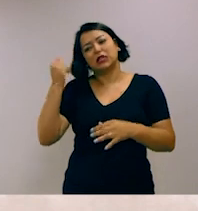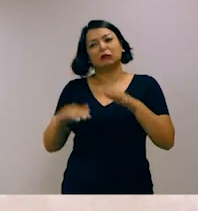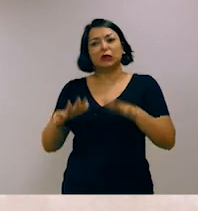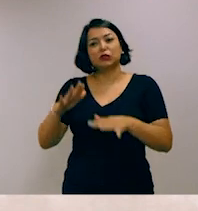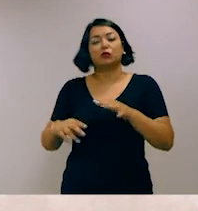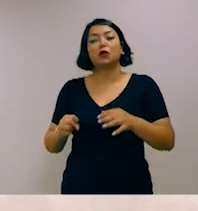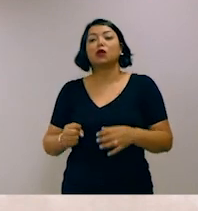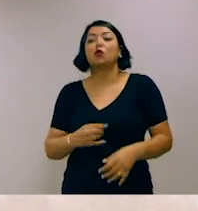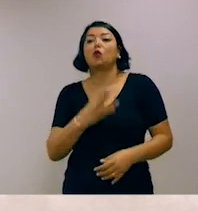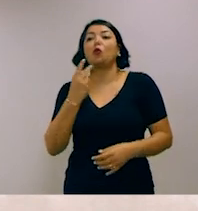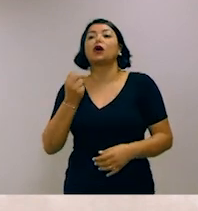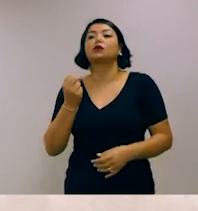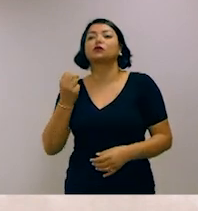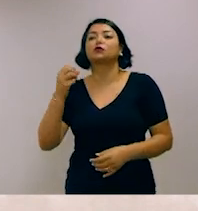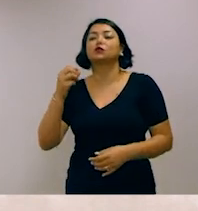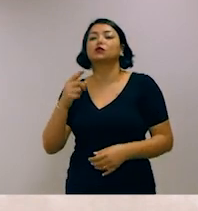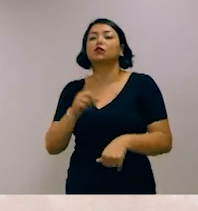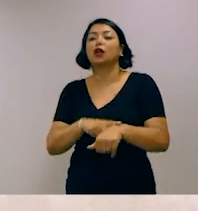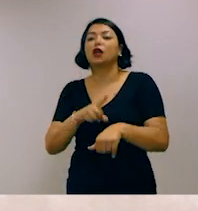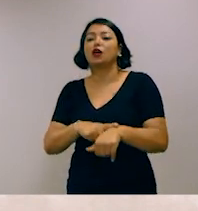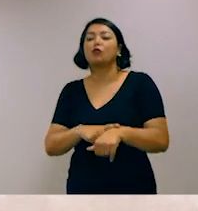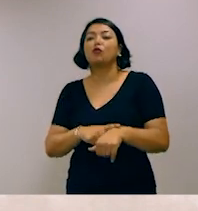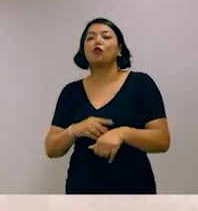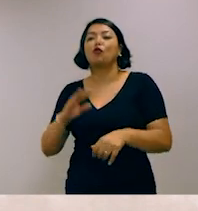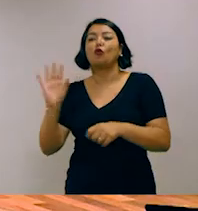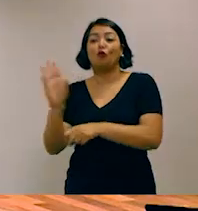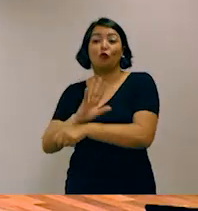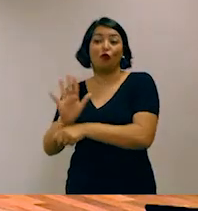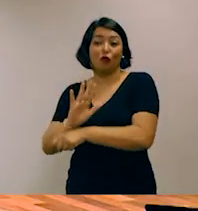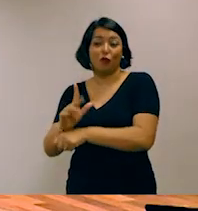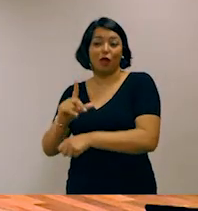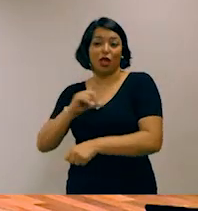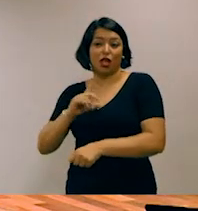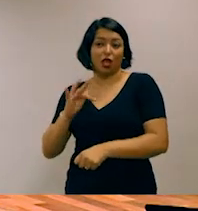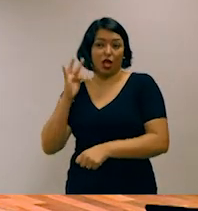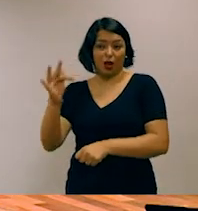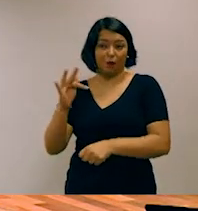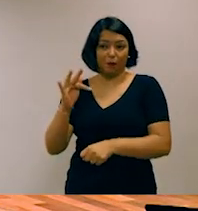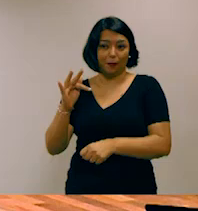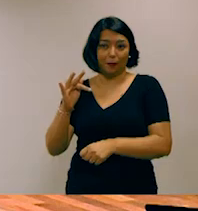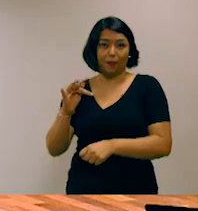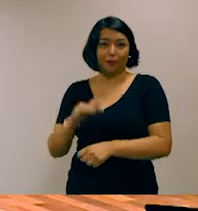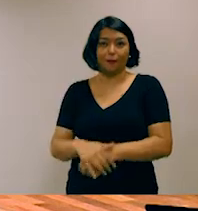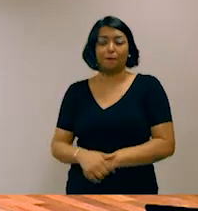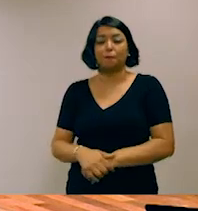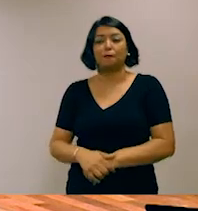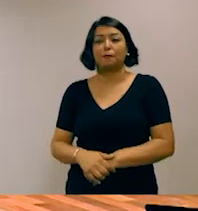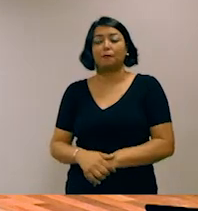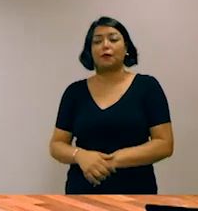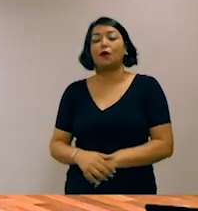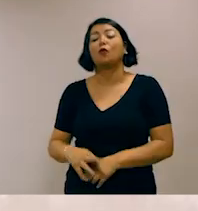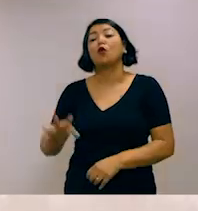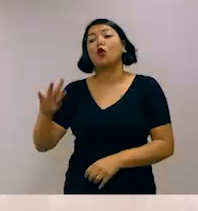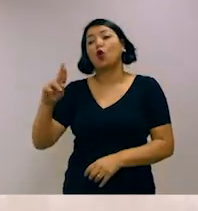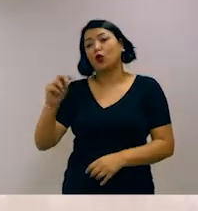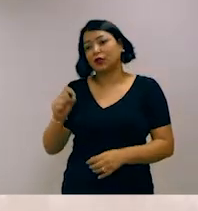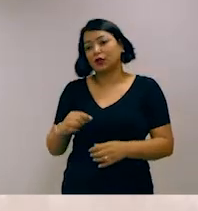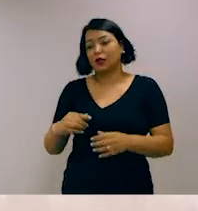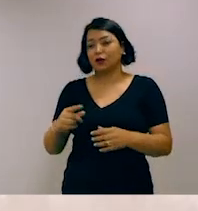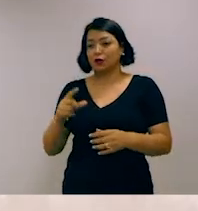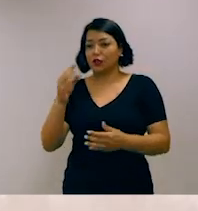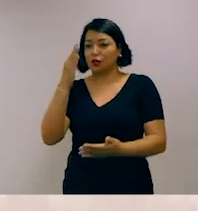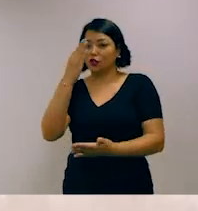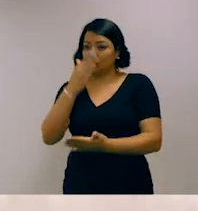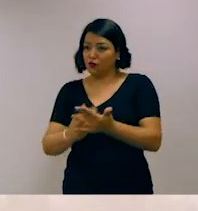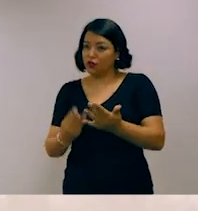movie. Another important characteristic is that in general, they have three acts. So the